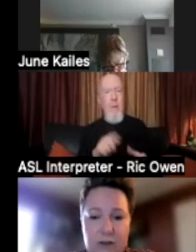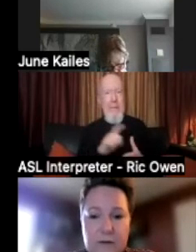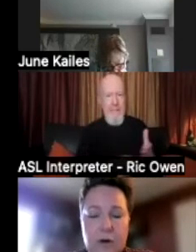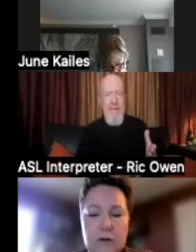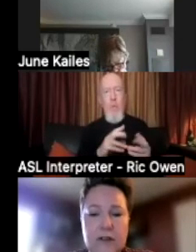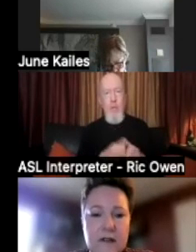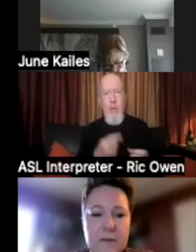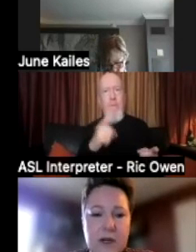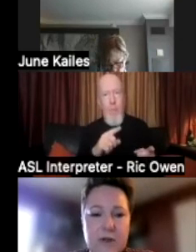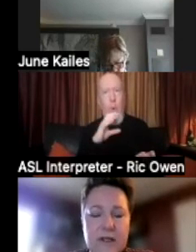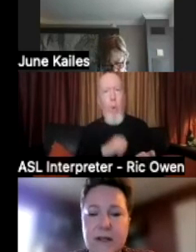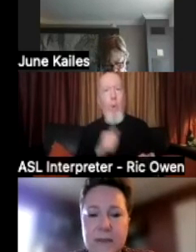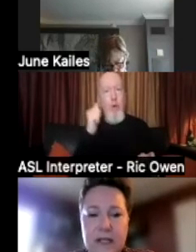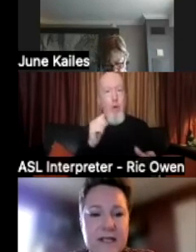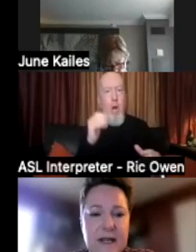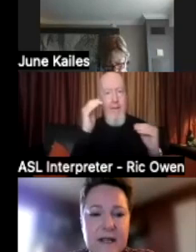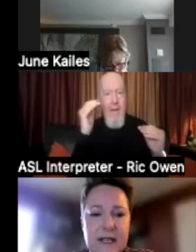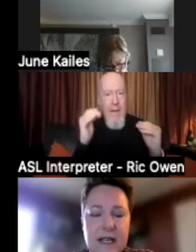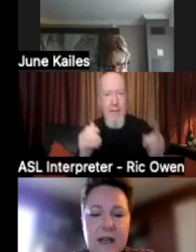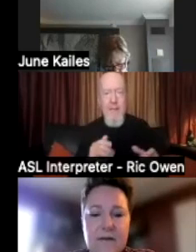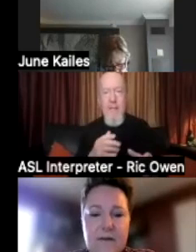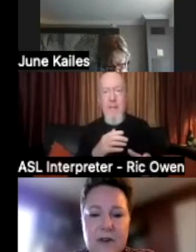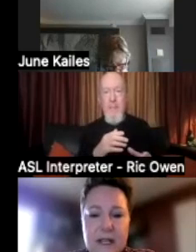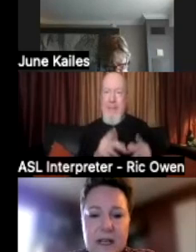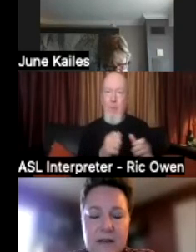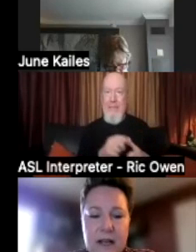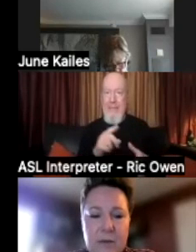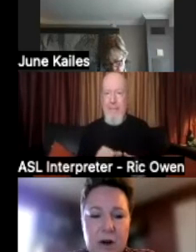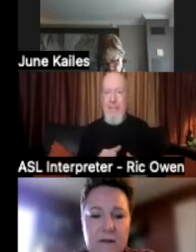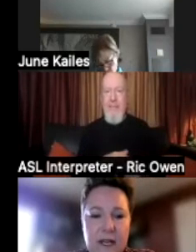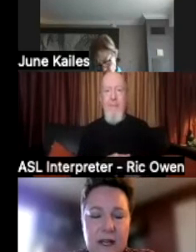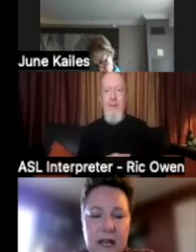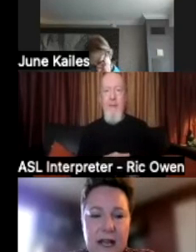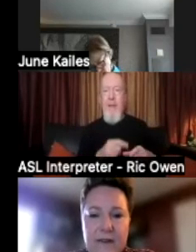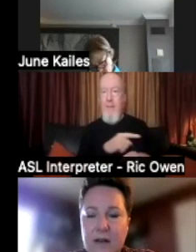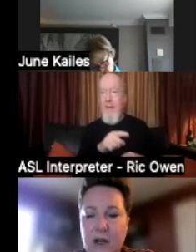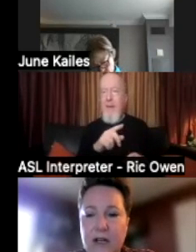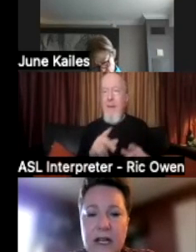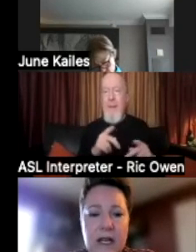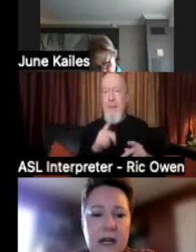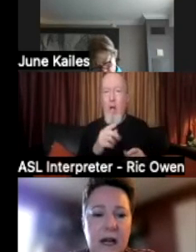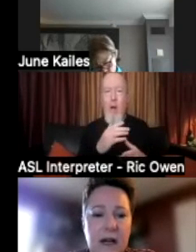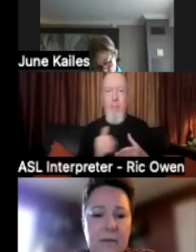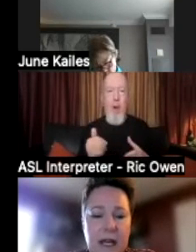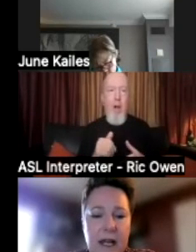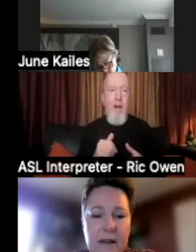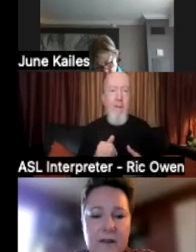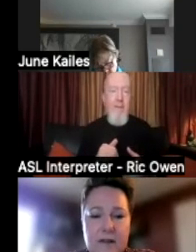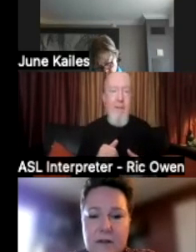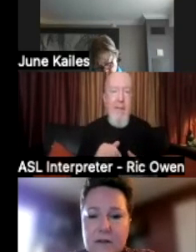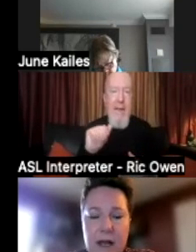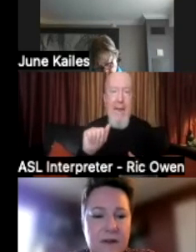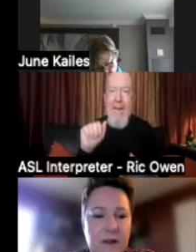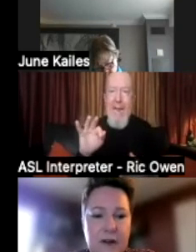It's geared for older adults and people with disabilities, basically folks that are part of the AFN community. And